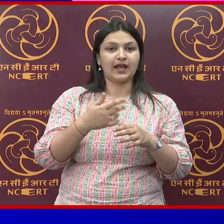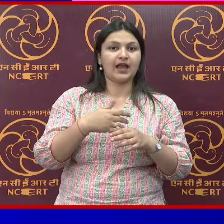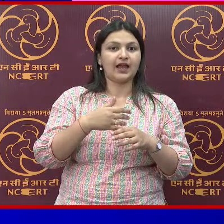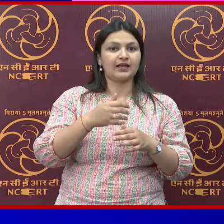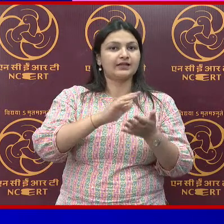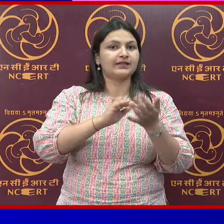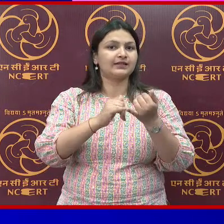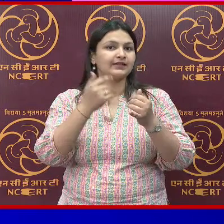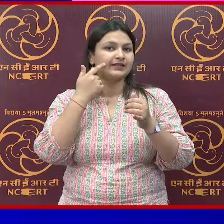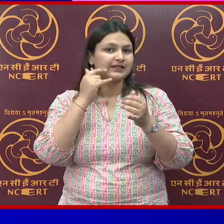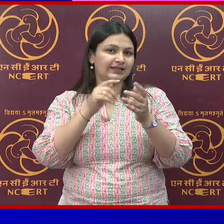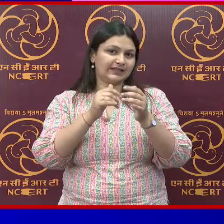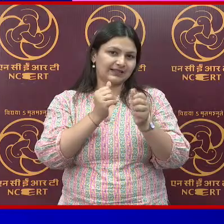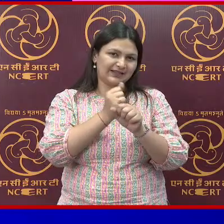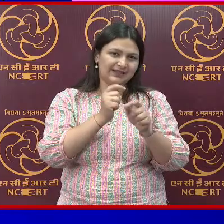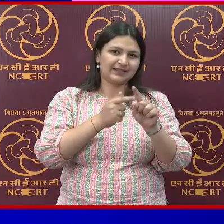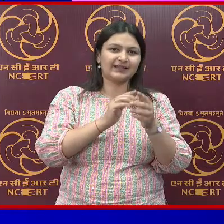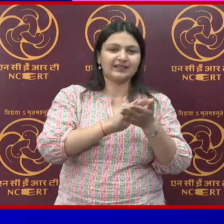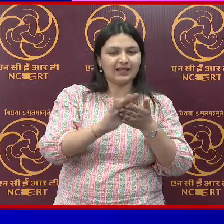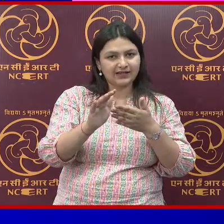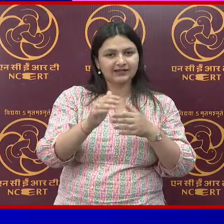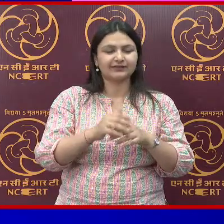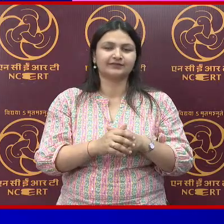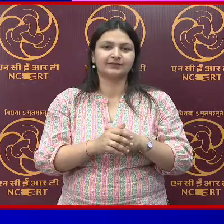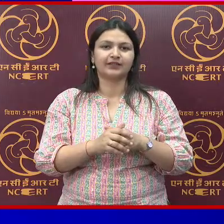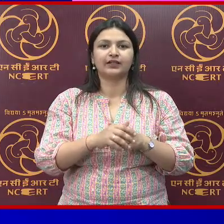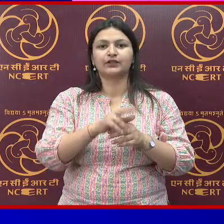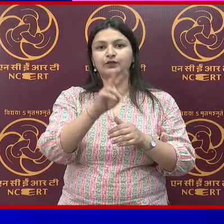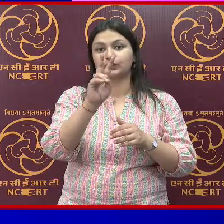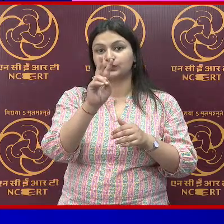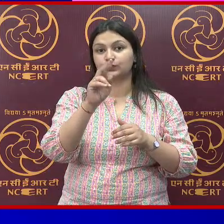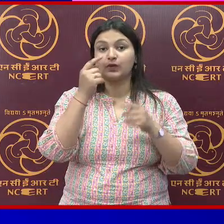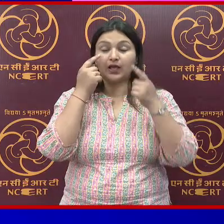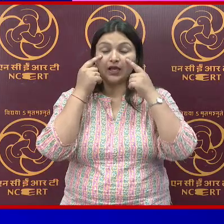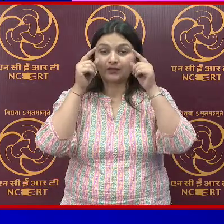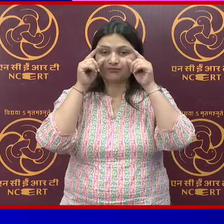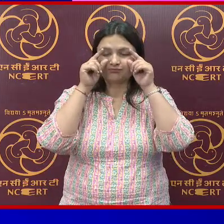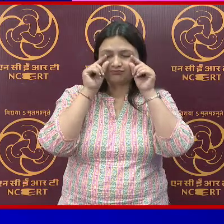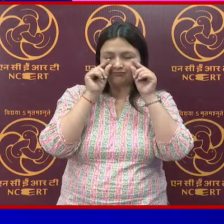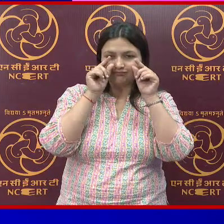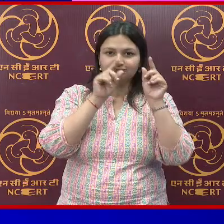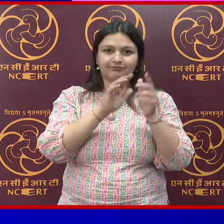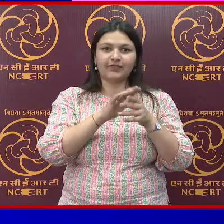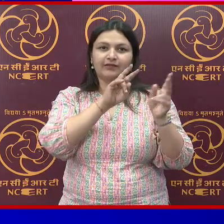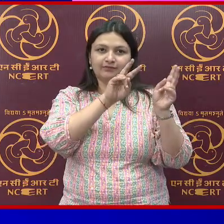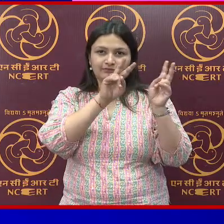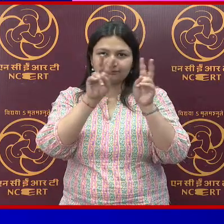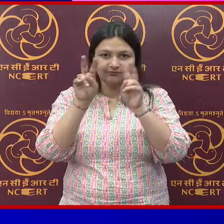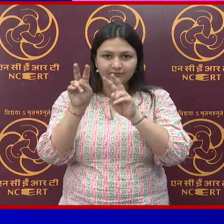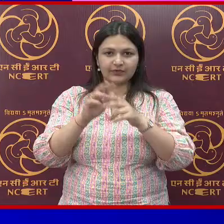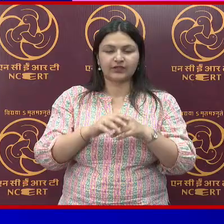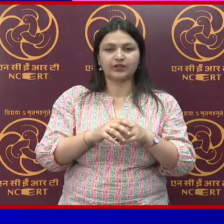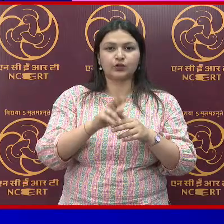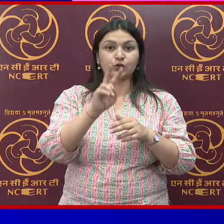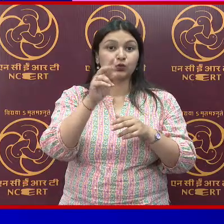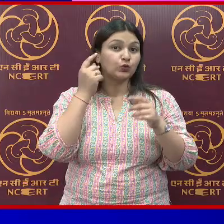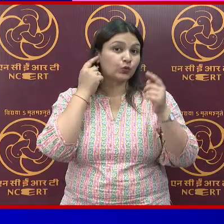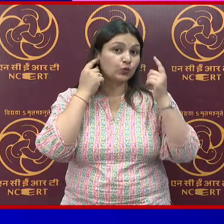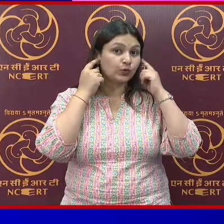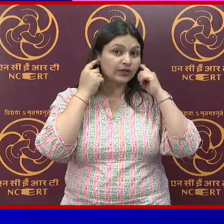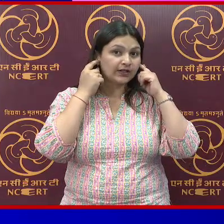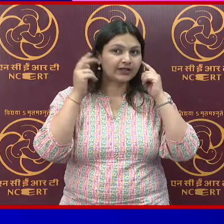side. and side. Wonderful. Two little eyes to look around, two little